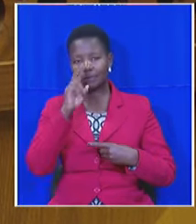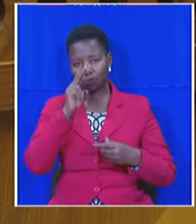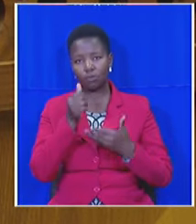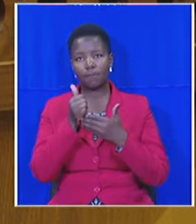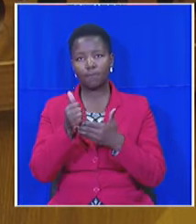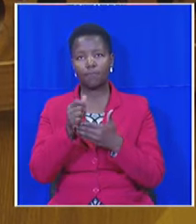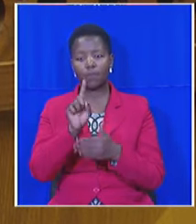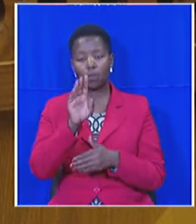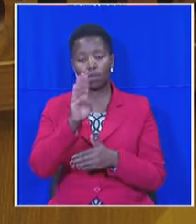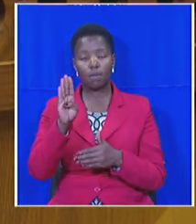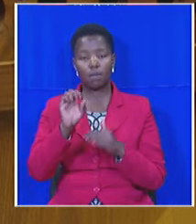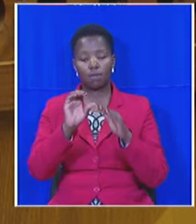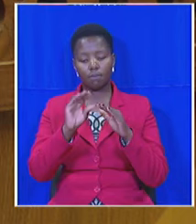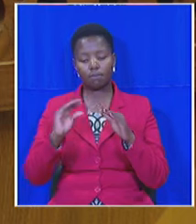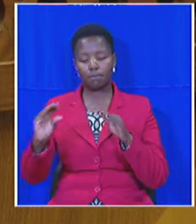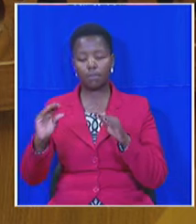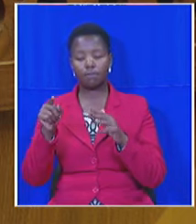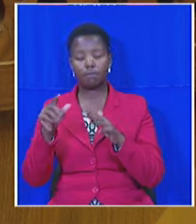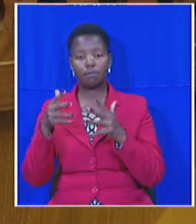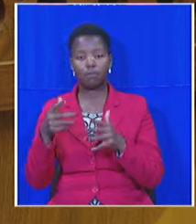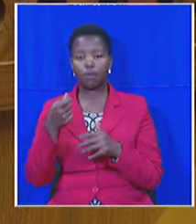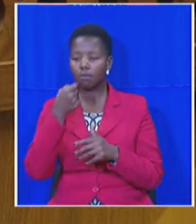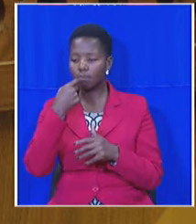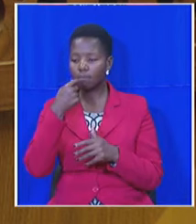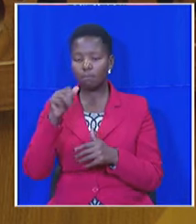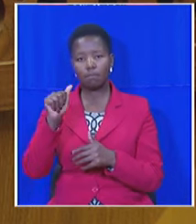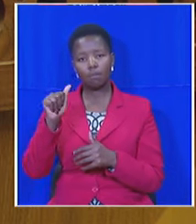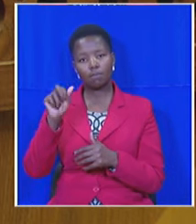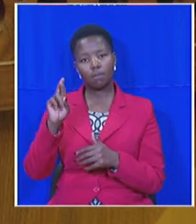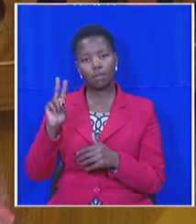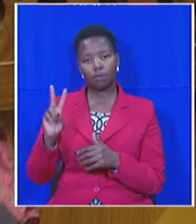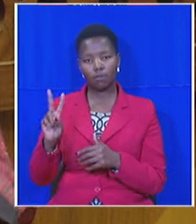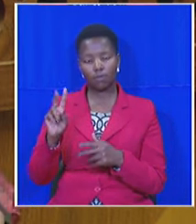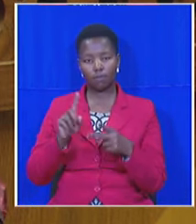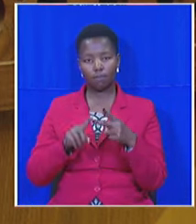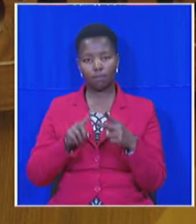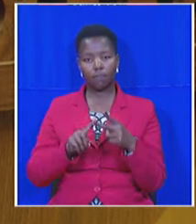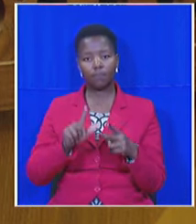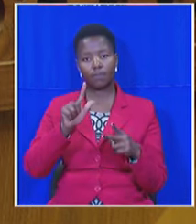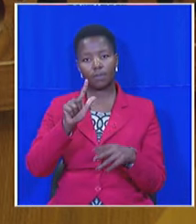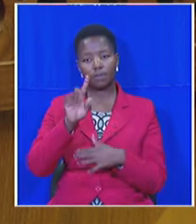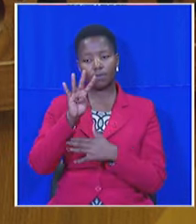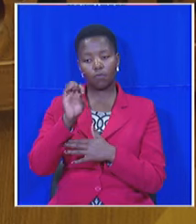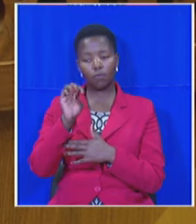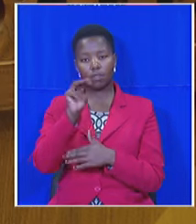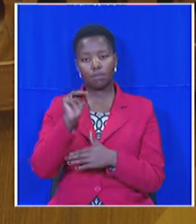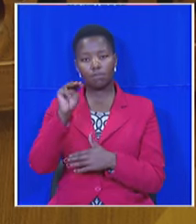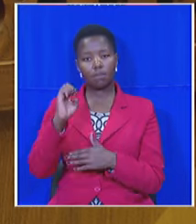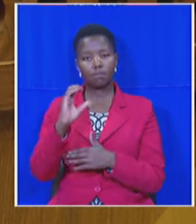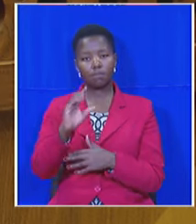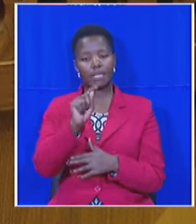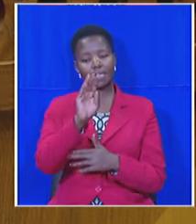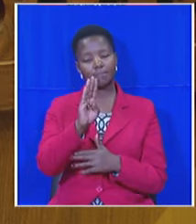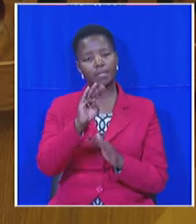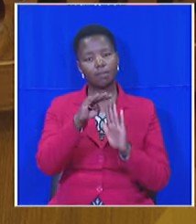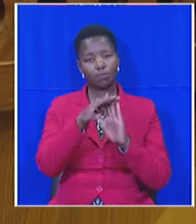billion more set aside for the expansion of the antiretroviral program, 740 million added to strengthen our TB